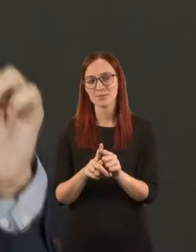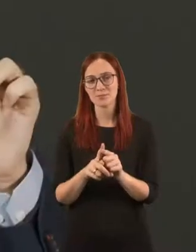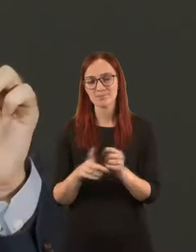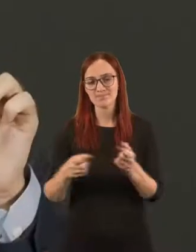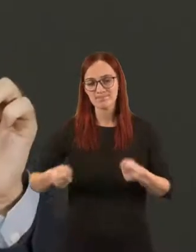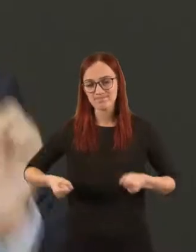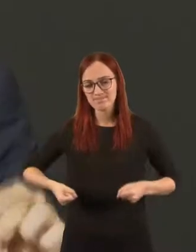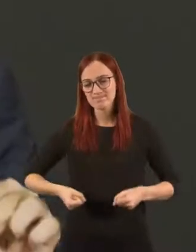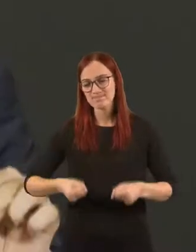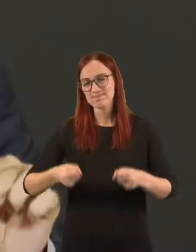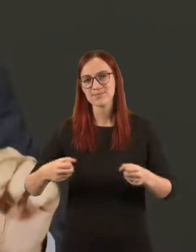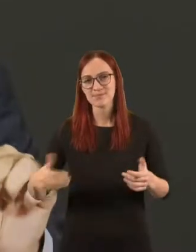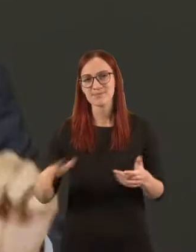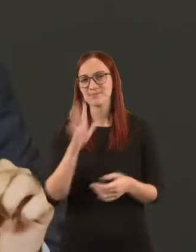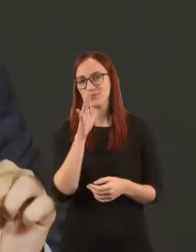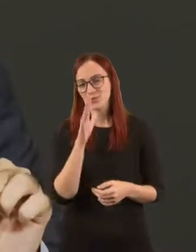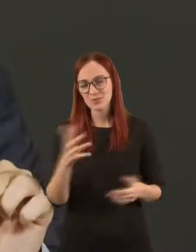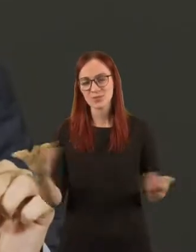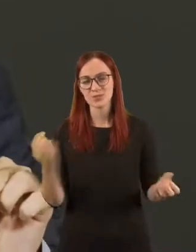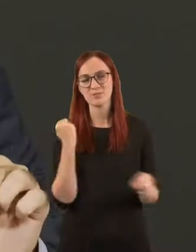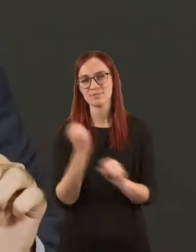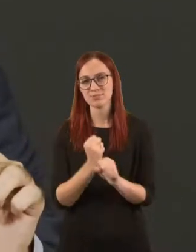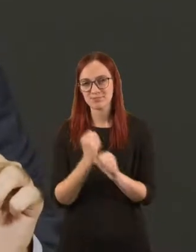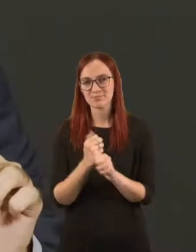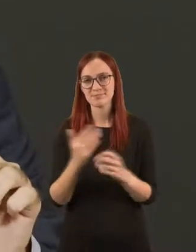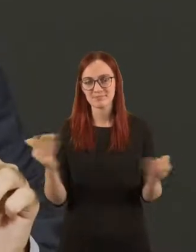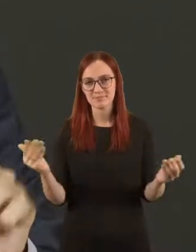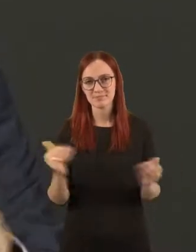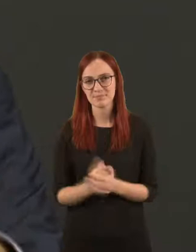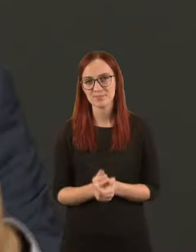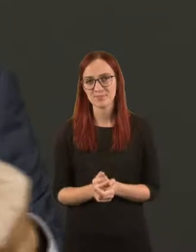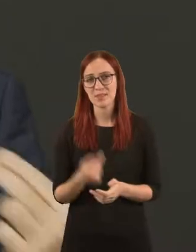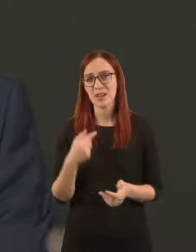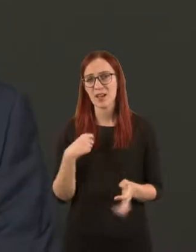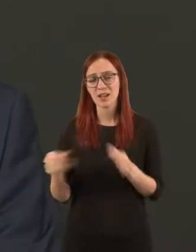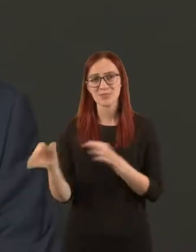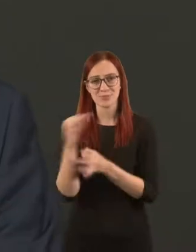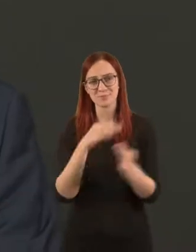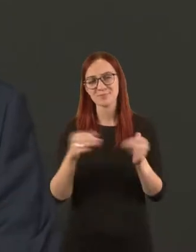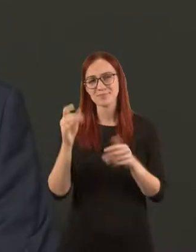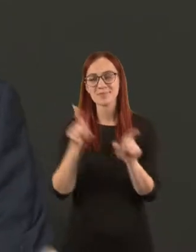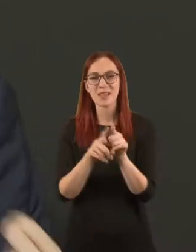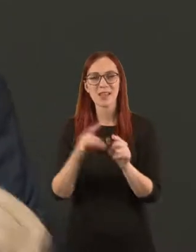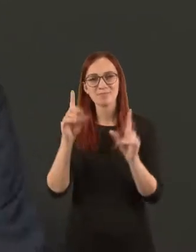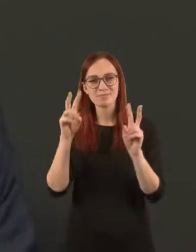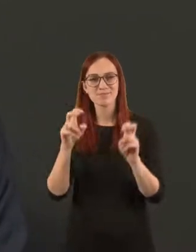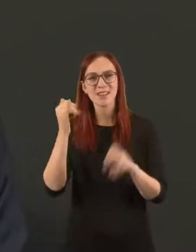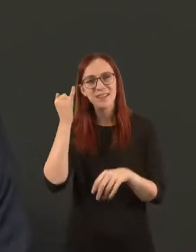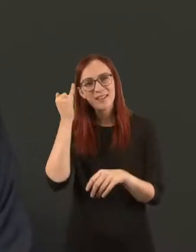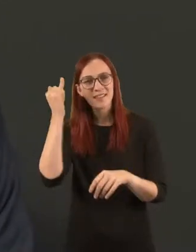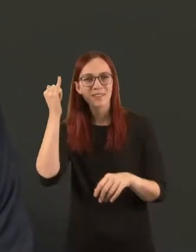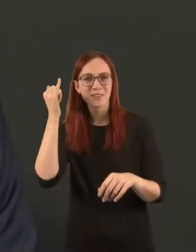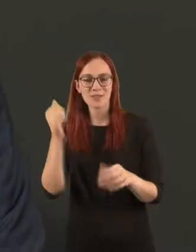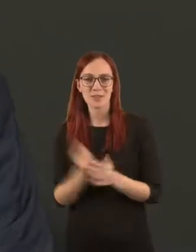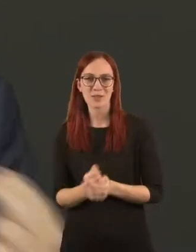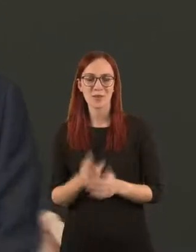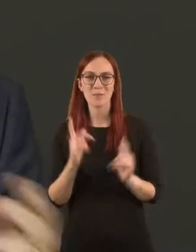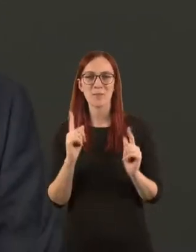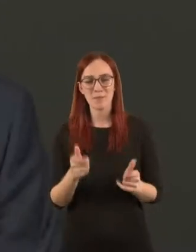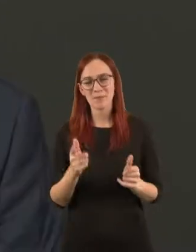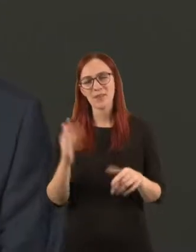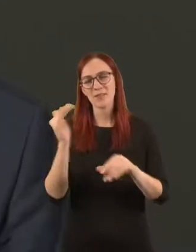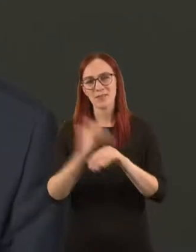happen throughout the EU. Yes, we sometimes put the horse in front of the cart, and I usually call